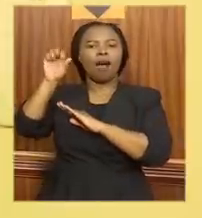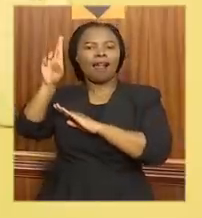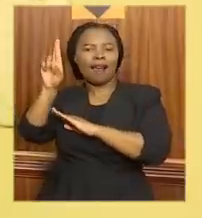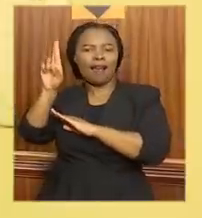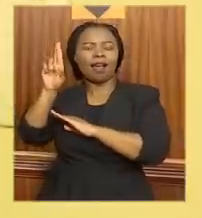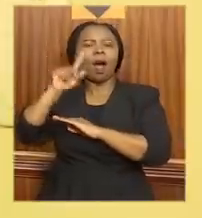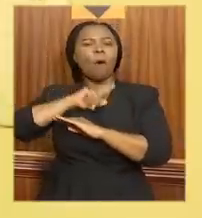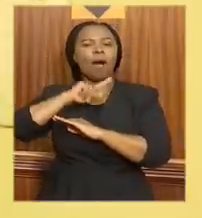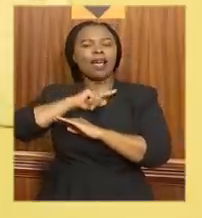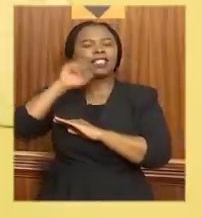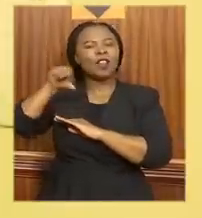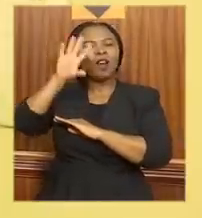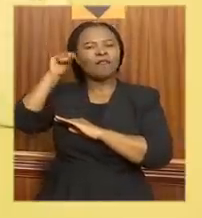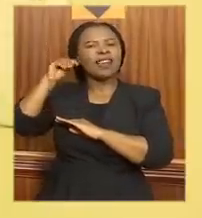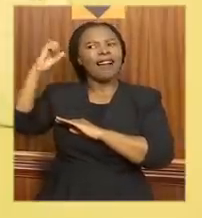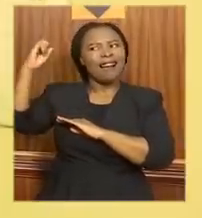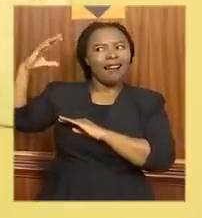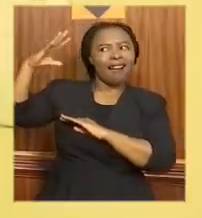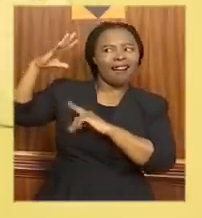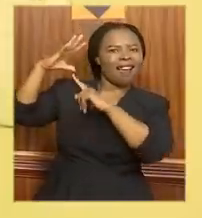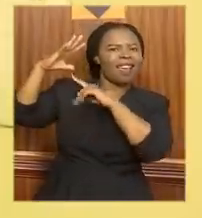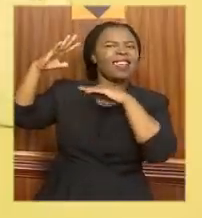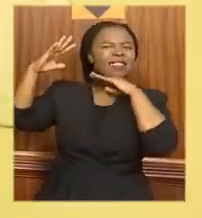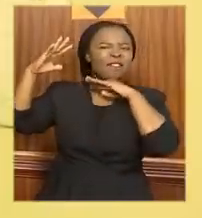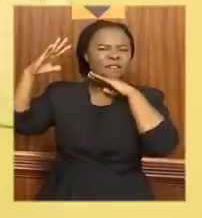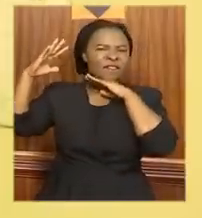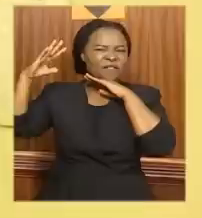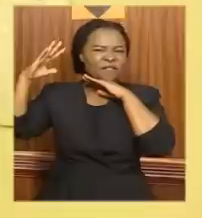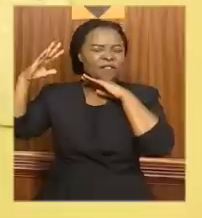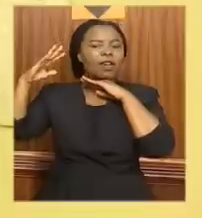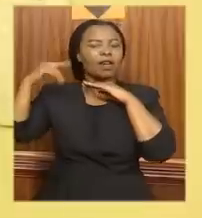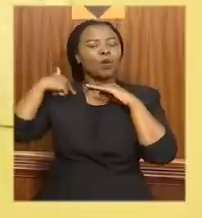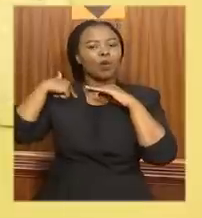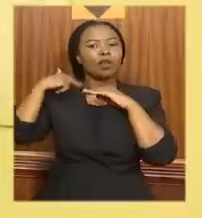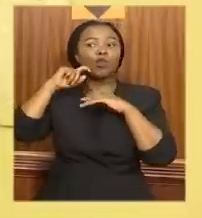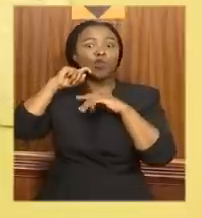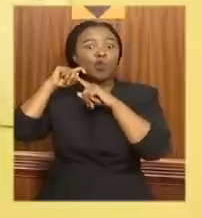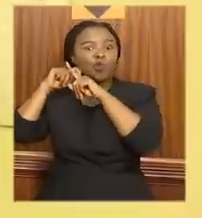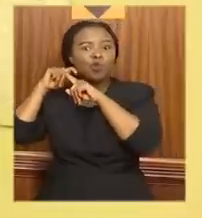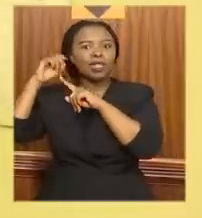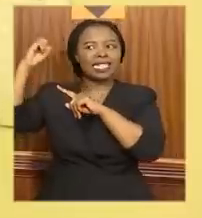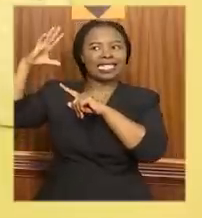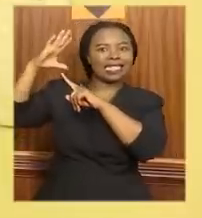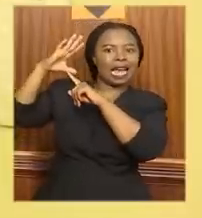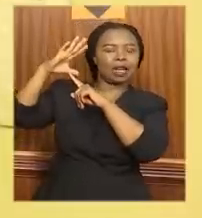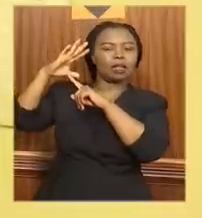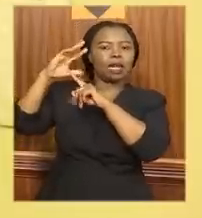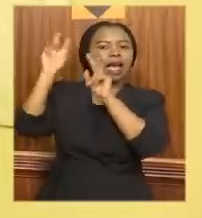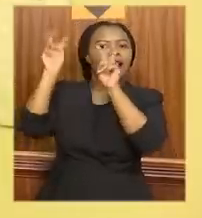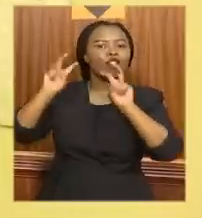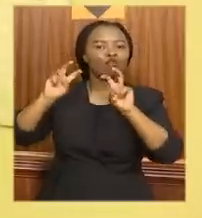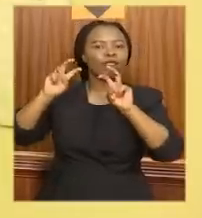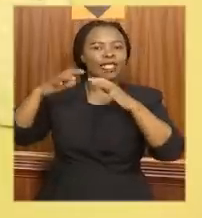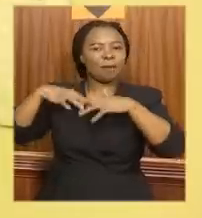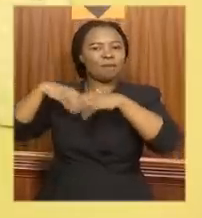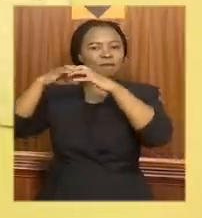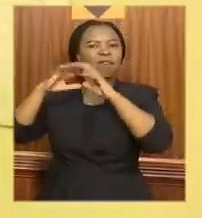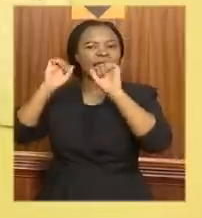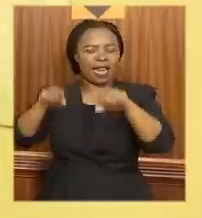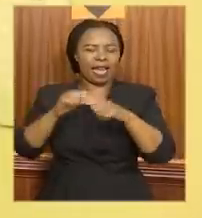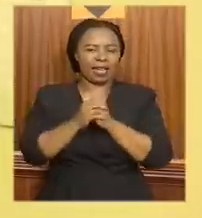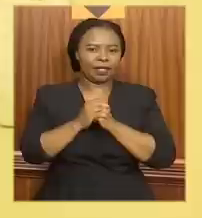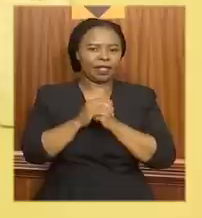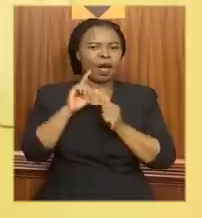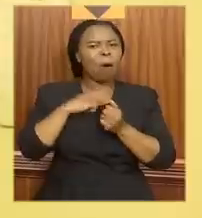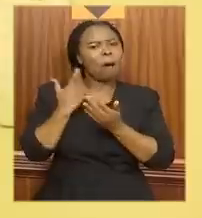of sun, which we should really use to generate electricity. There is significant potential